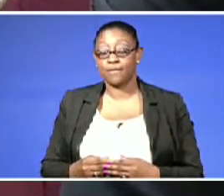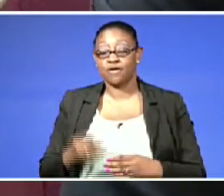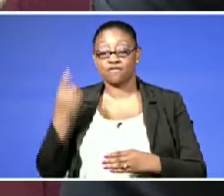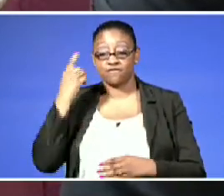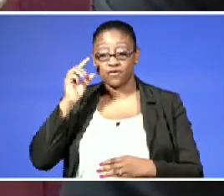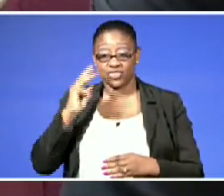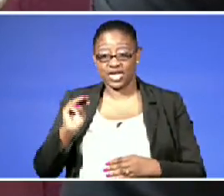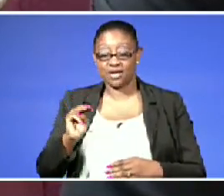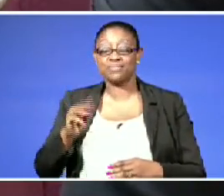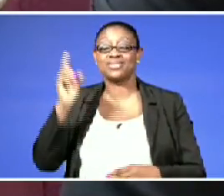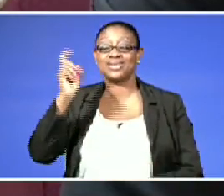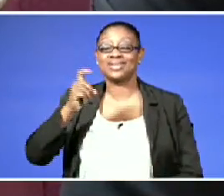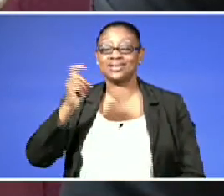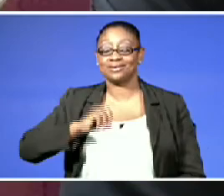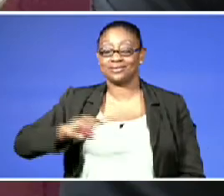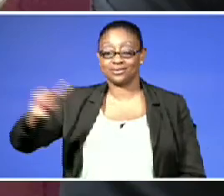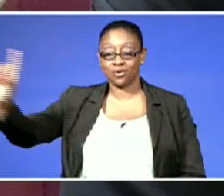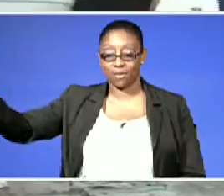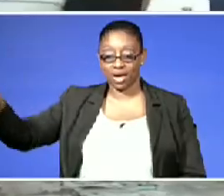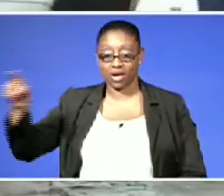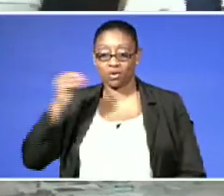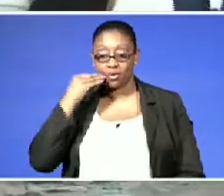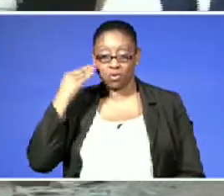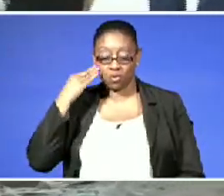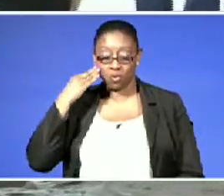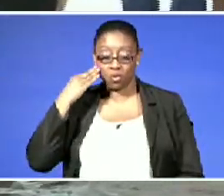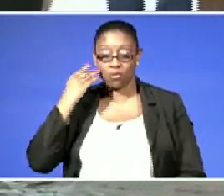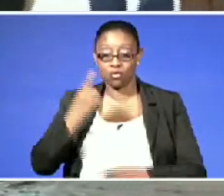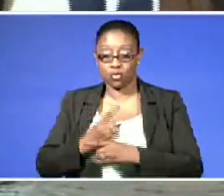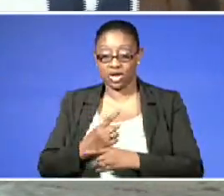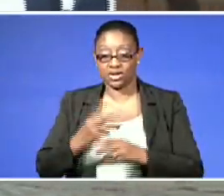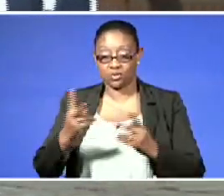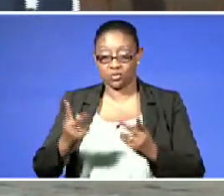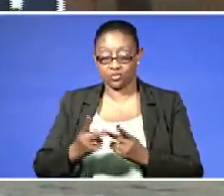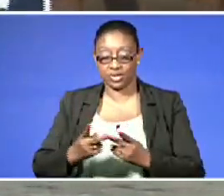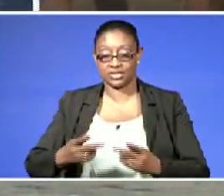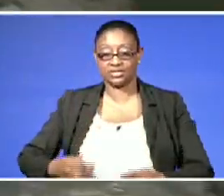for them to be returned to their place of origin. Keisha Adderley, ZNS Network News.